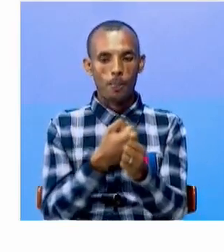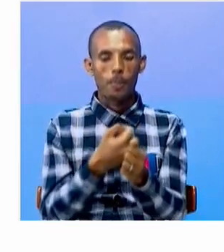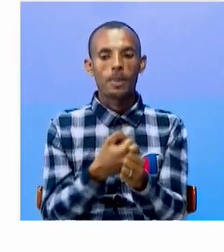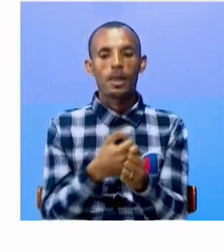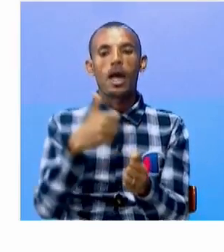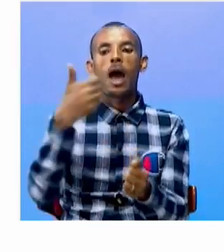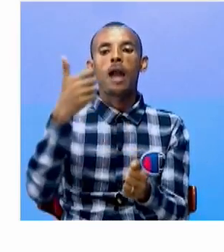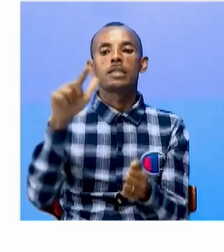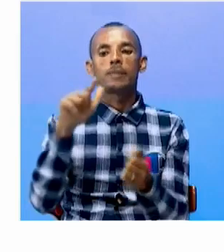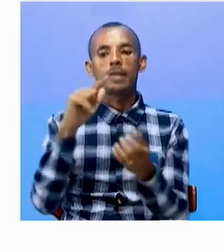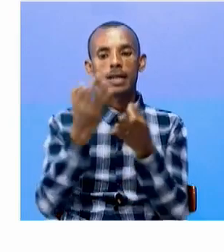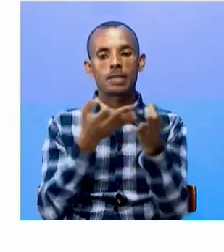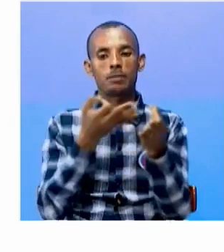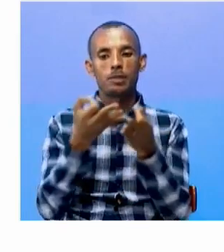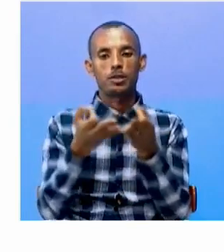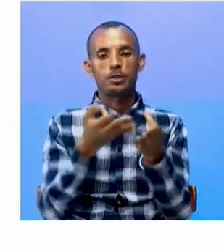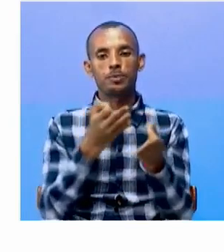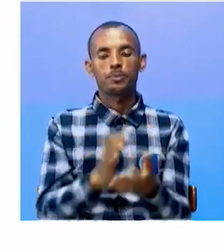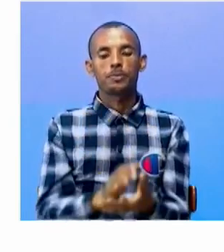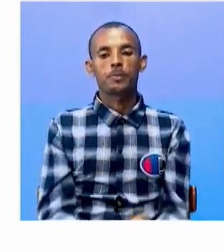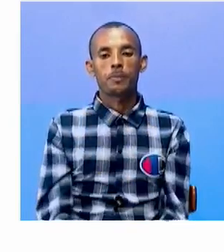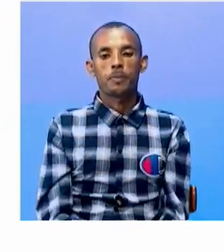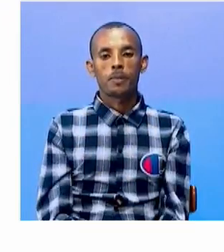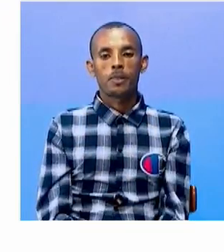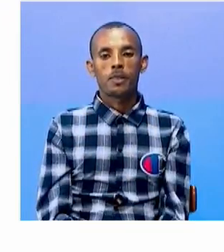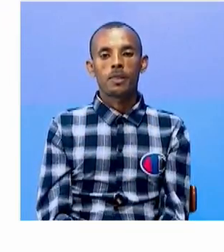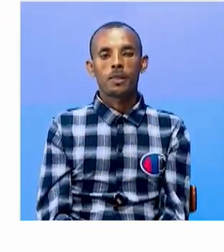algebraic expression. Simplify